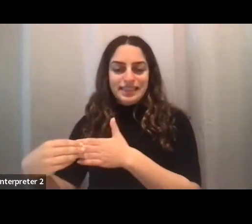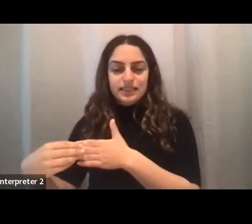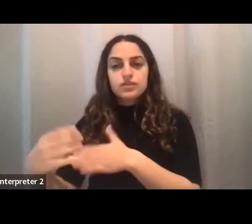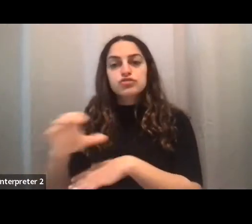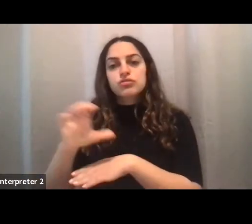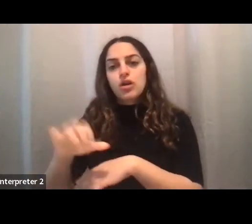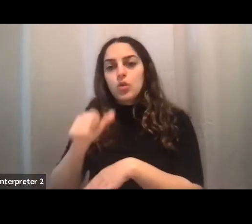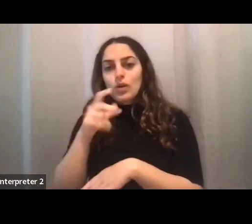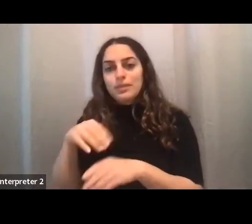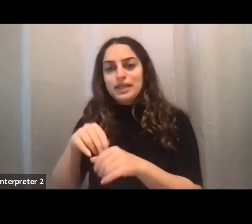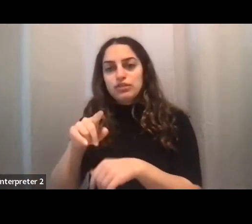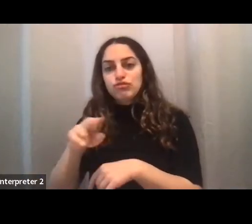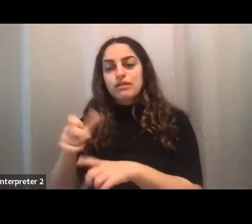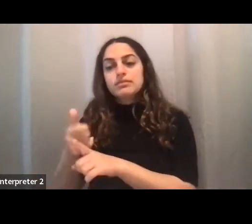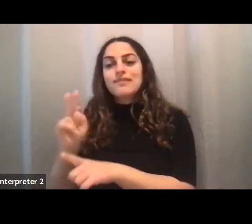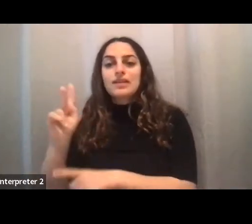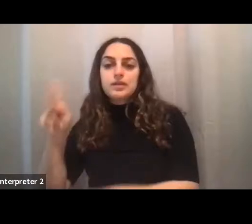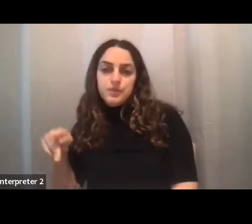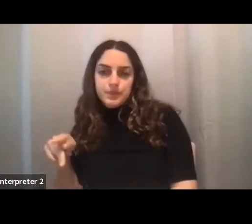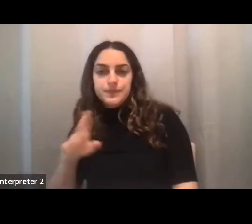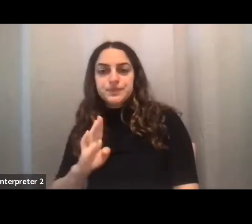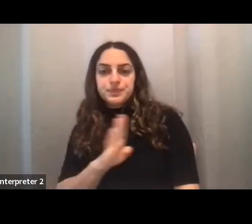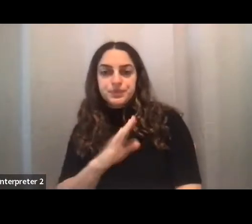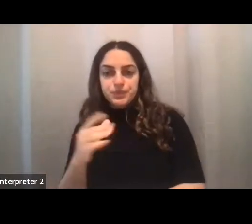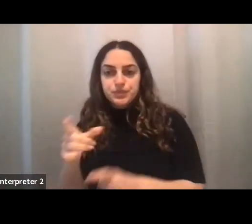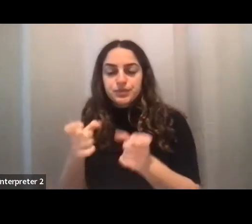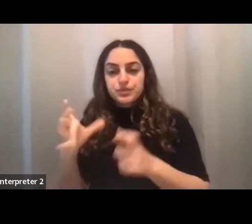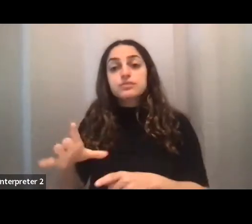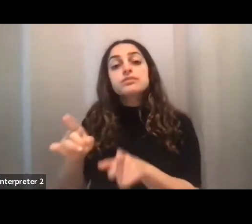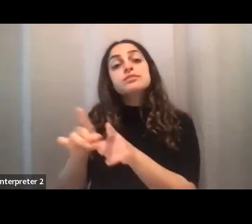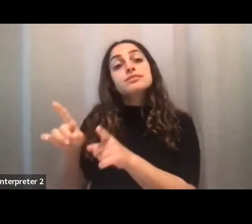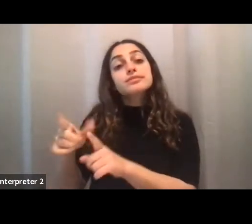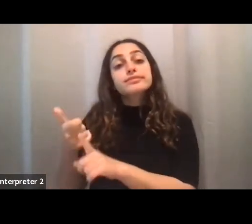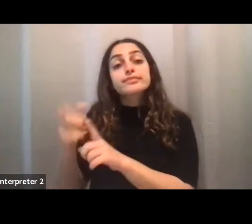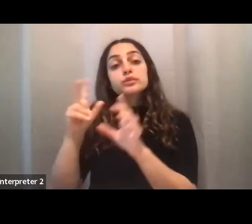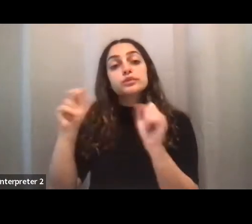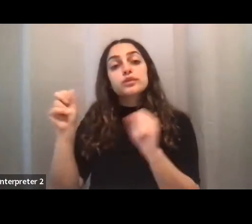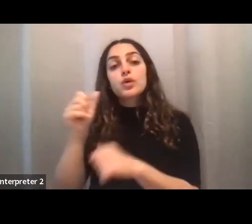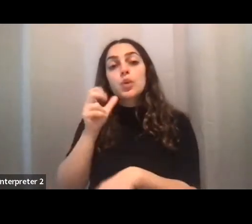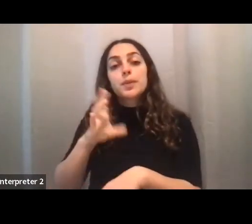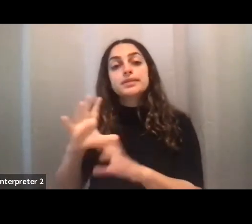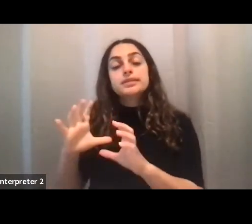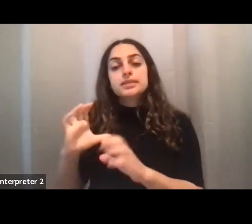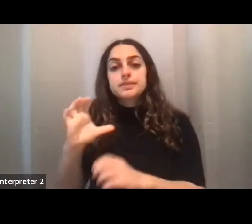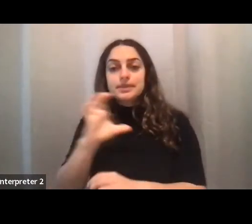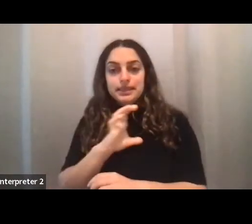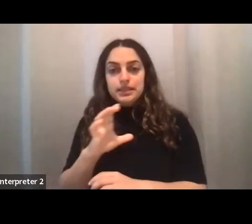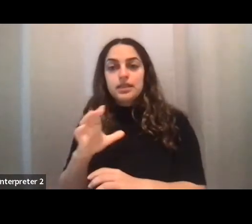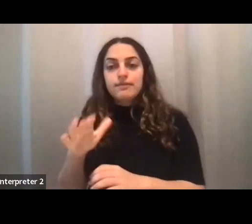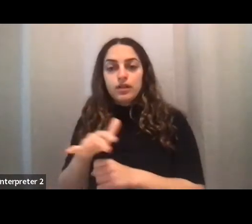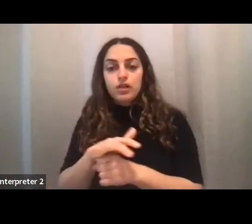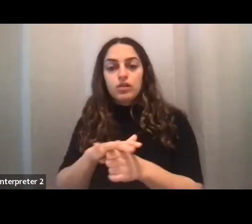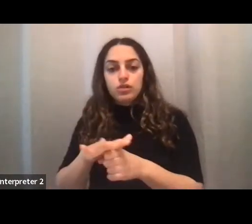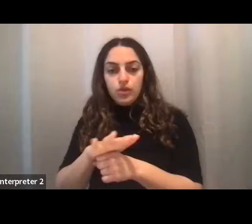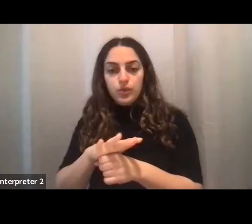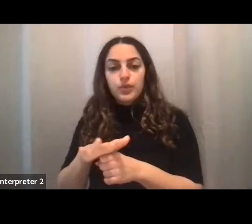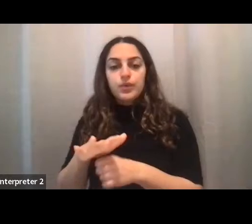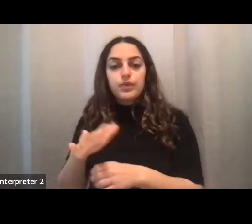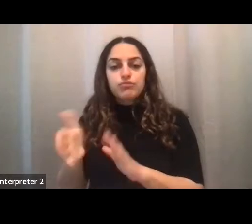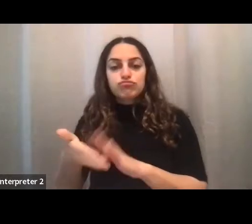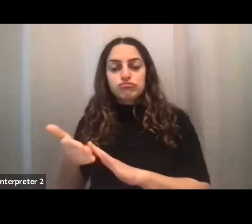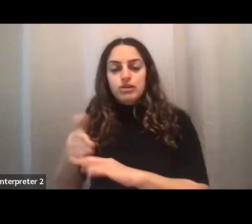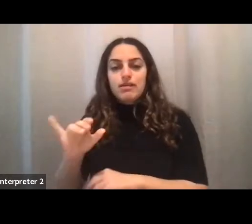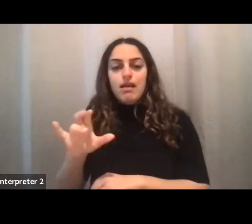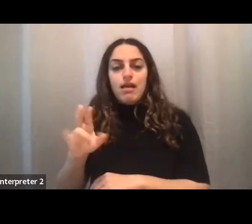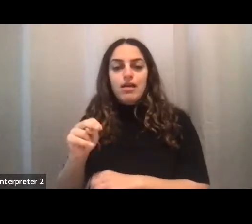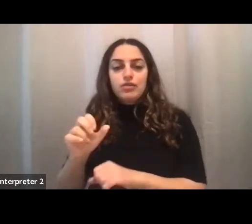chicago women and trades board of directors and she also serves as president of the women's committee of local one ironworkers melissa